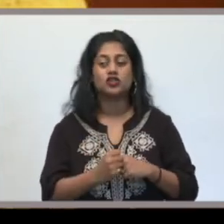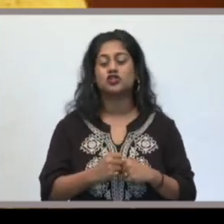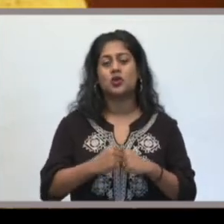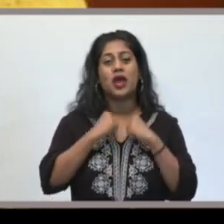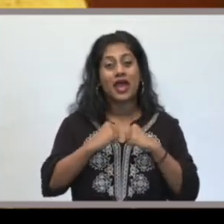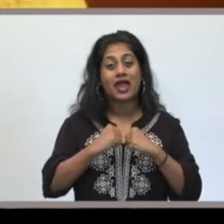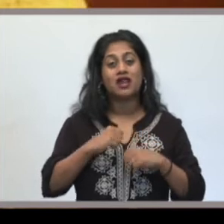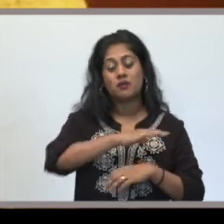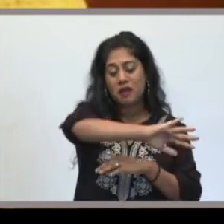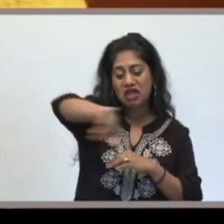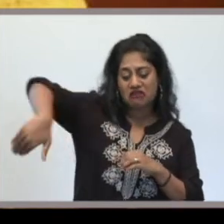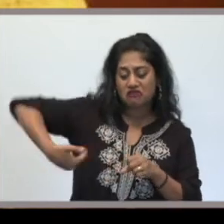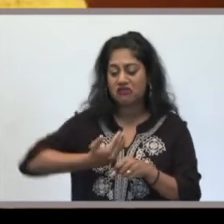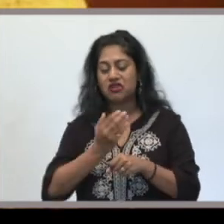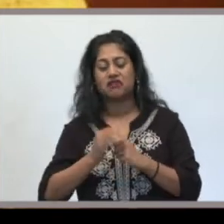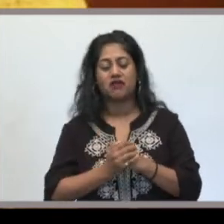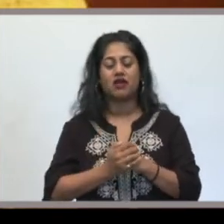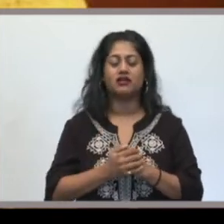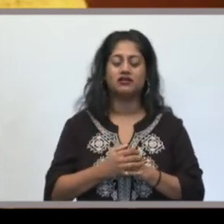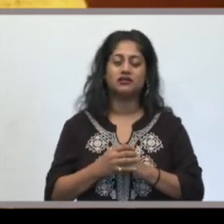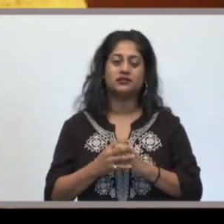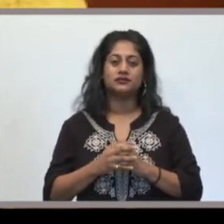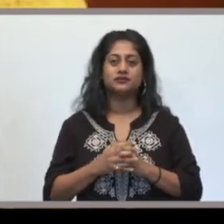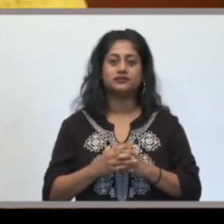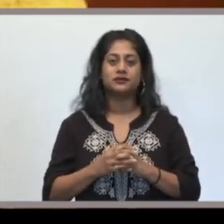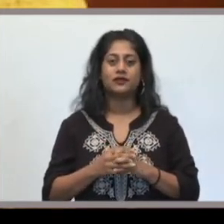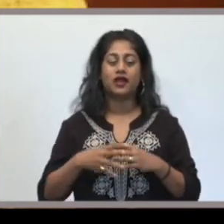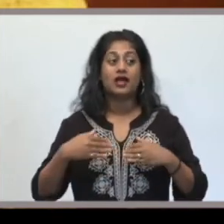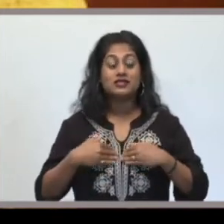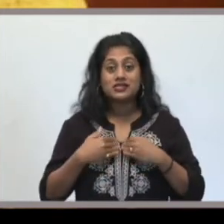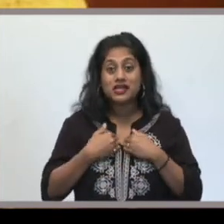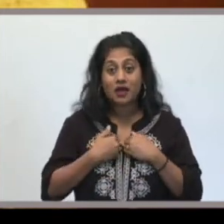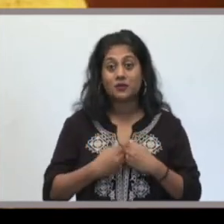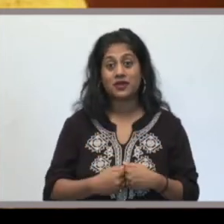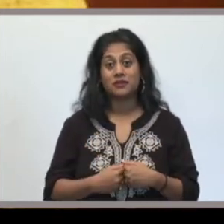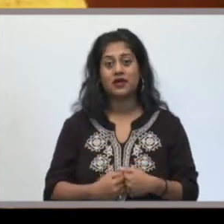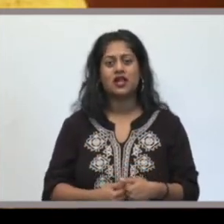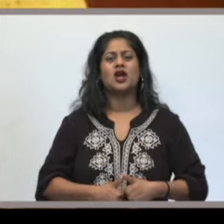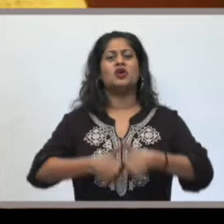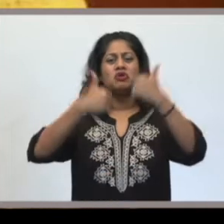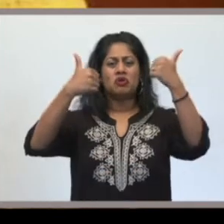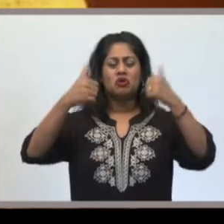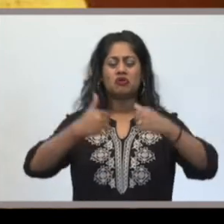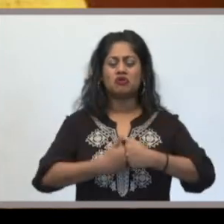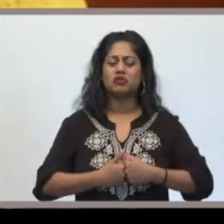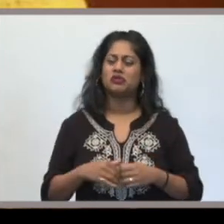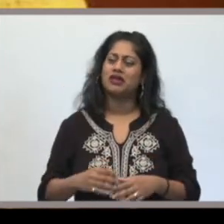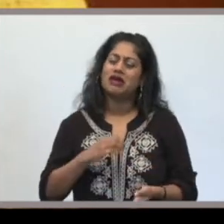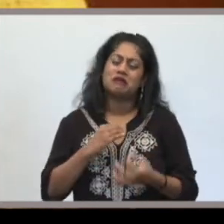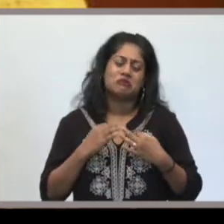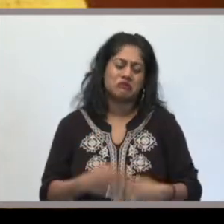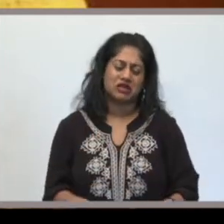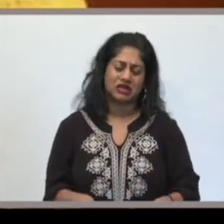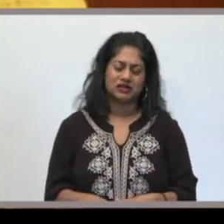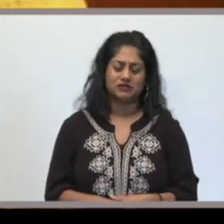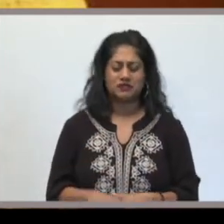help you with your hurt. Some people, you know, grow through their pain, and some people get stuck in their pain